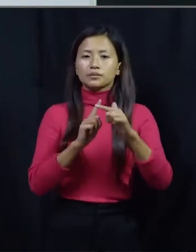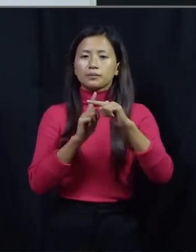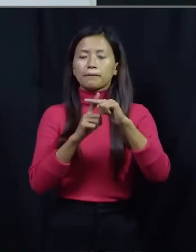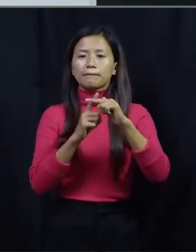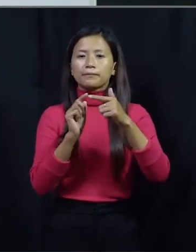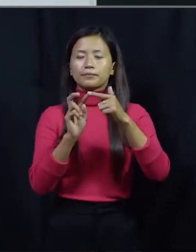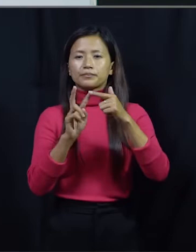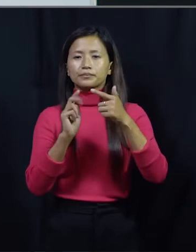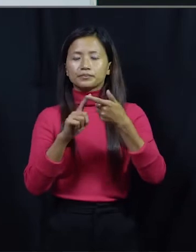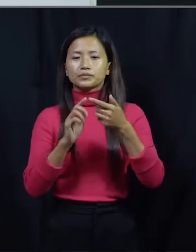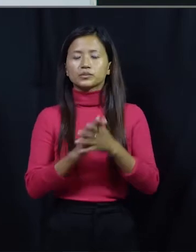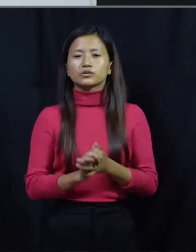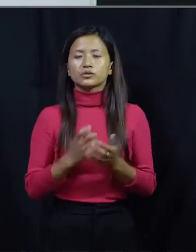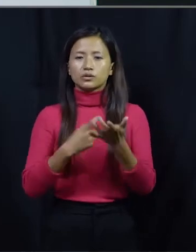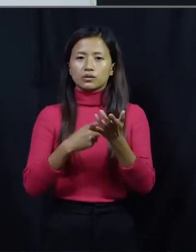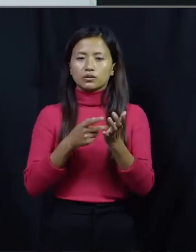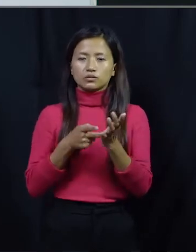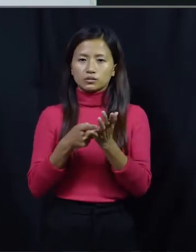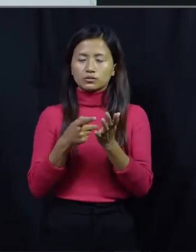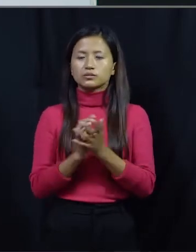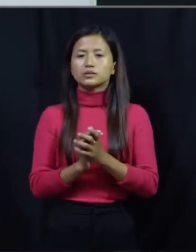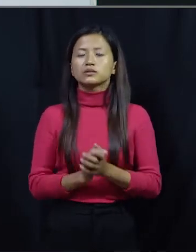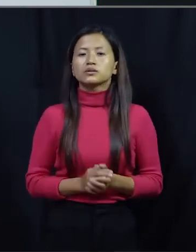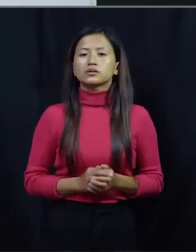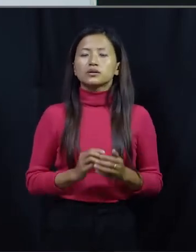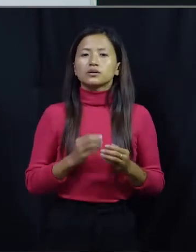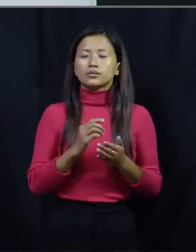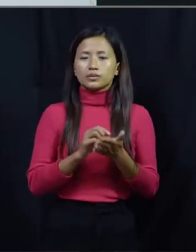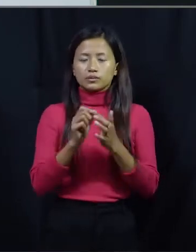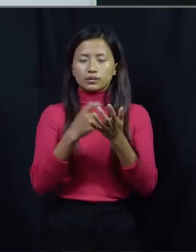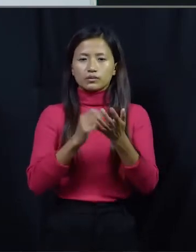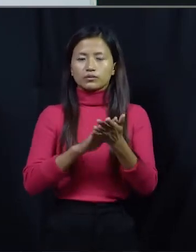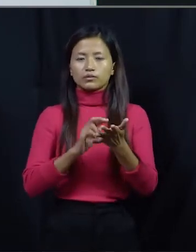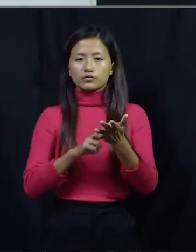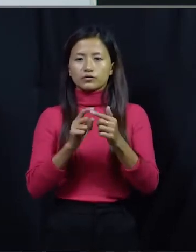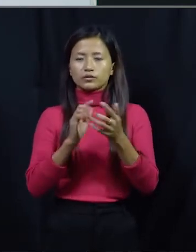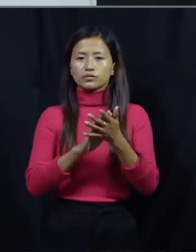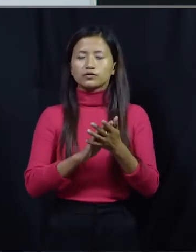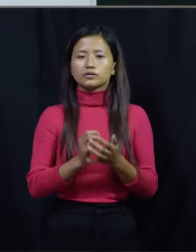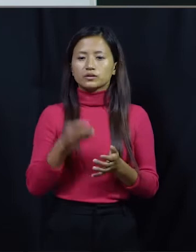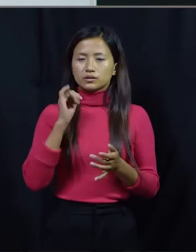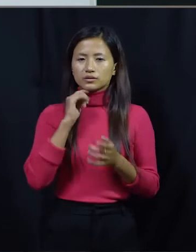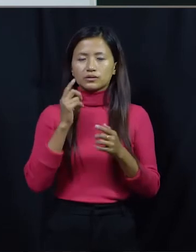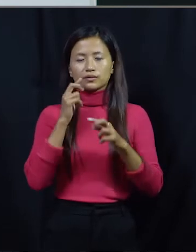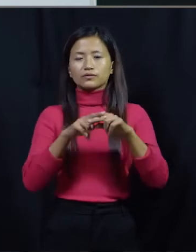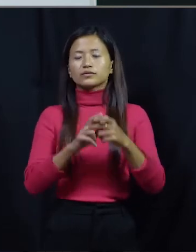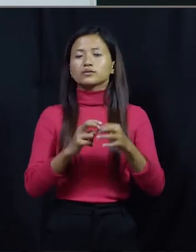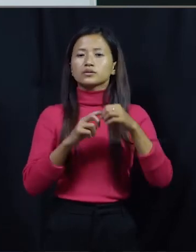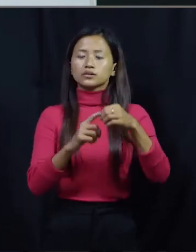P then Q, if the statement is like this, then we prove it like if not